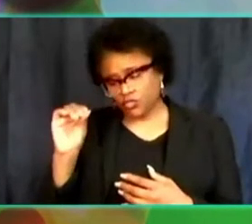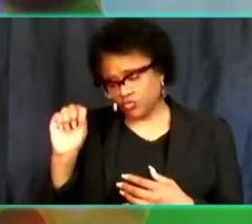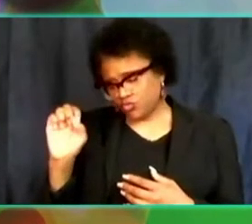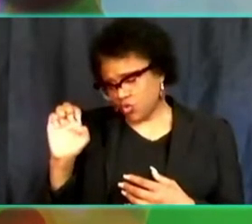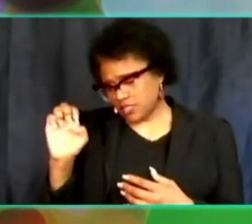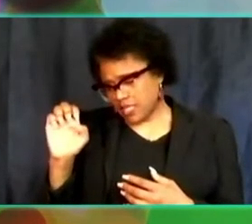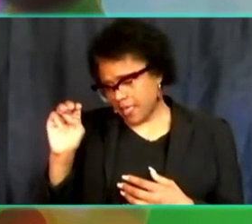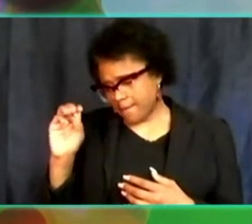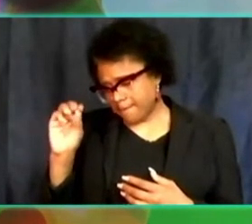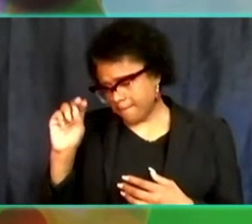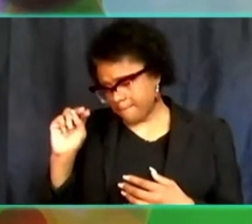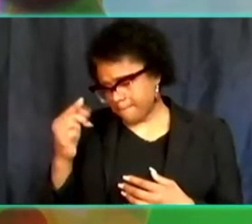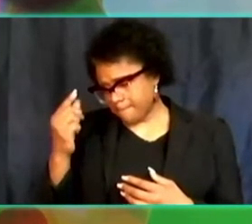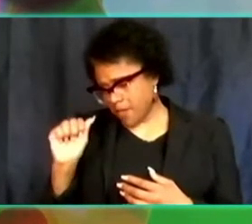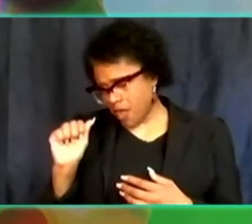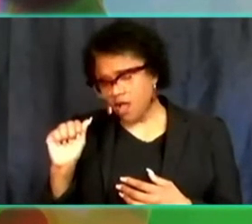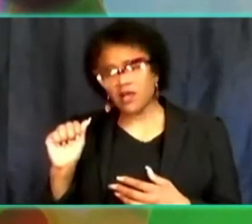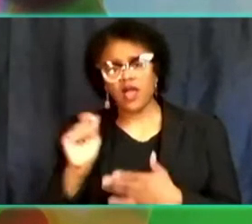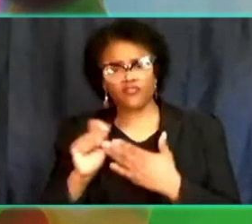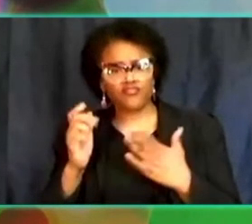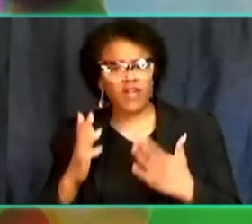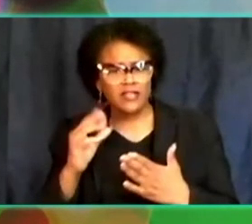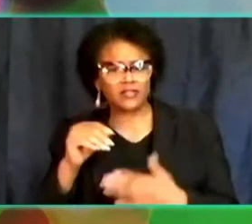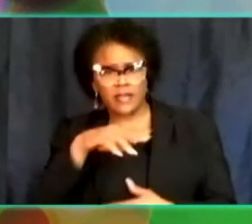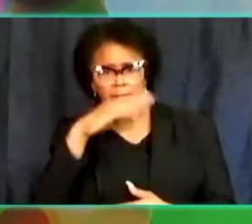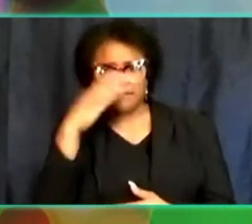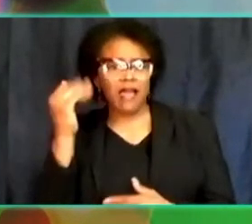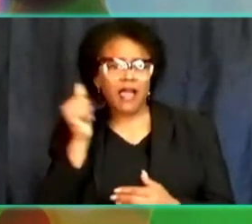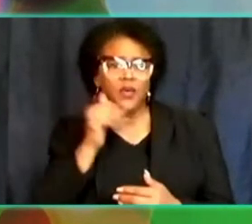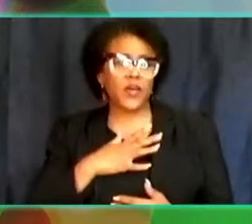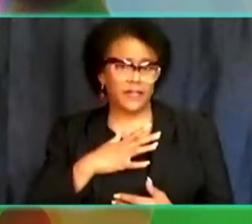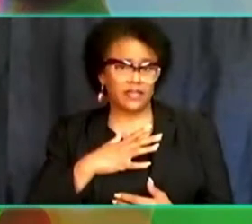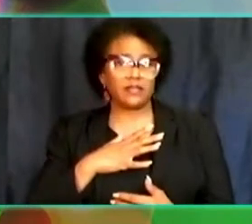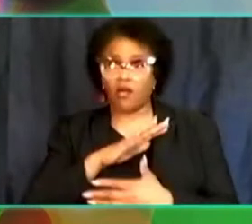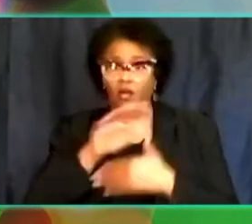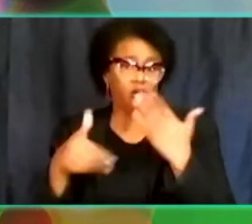for sure, and Black women as a whole.